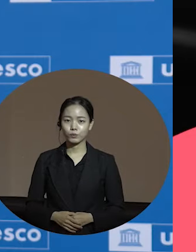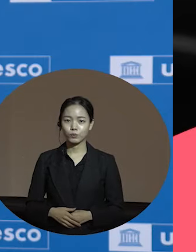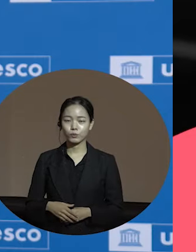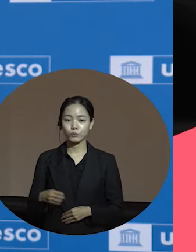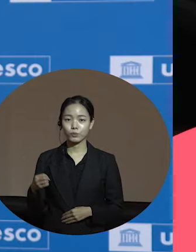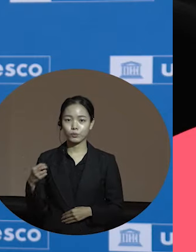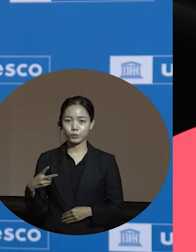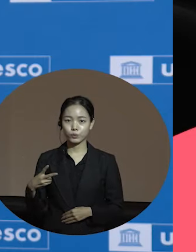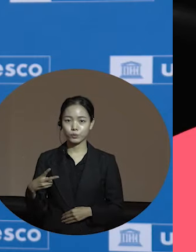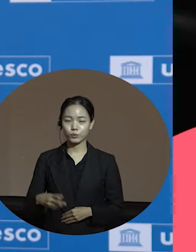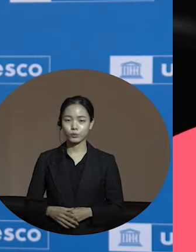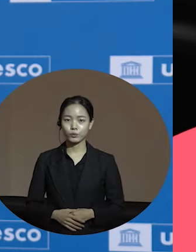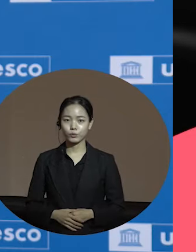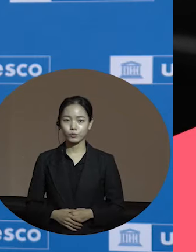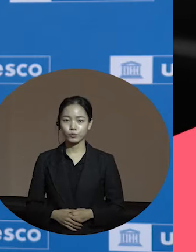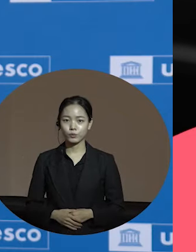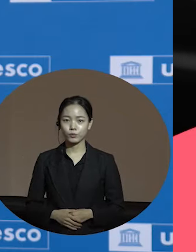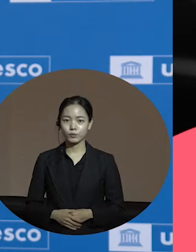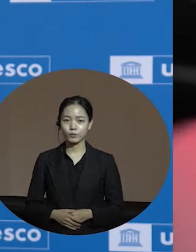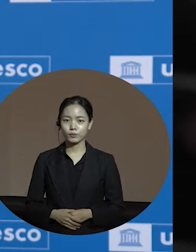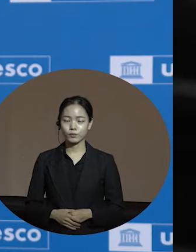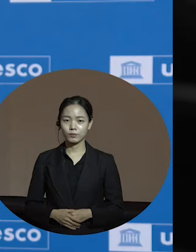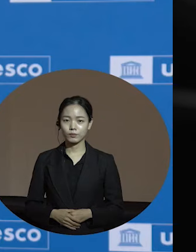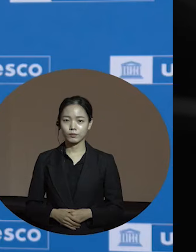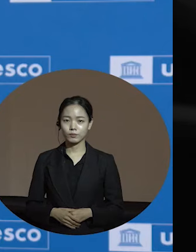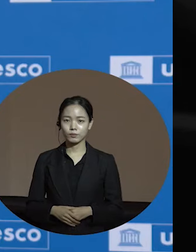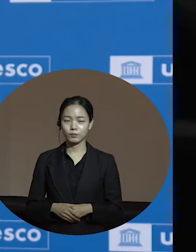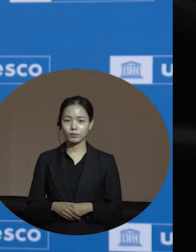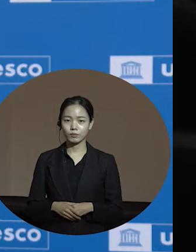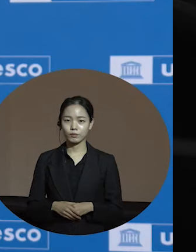not merely a document or a set of guidelines.